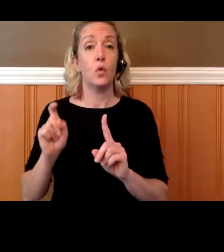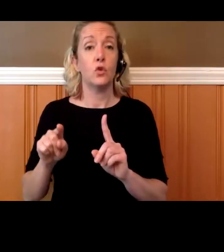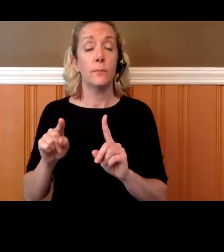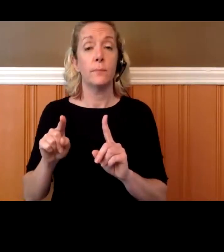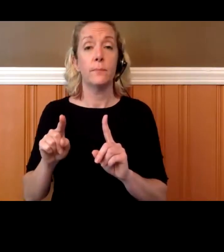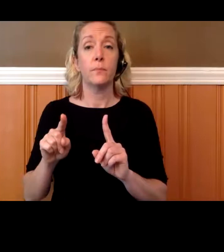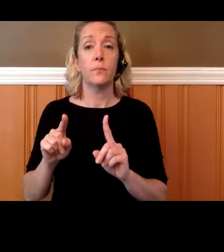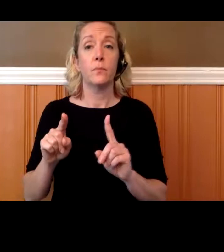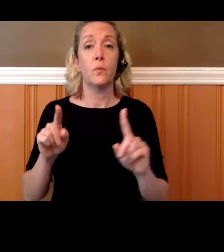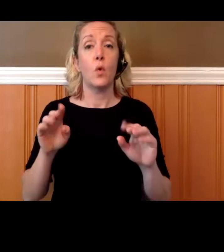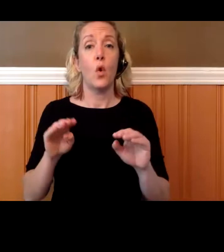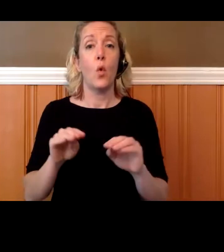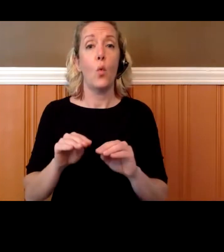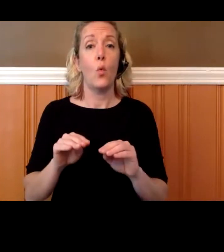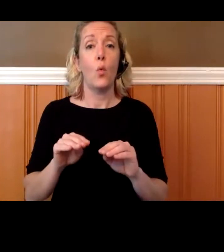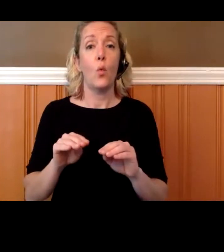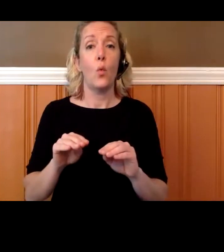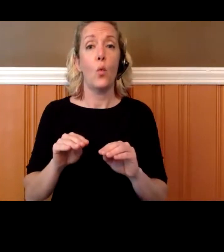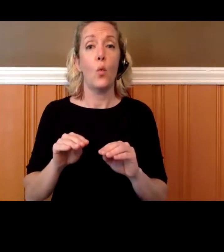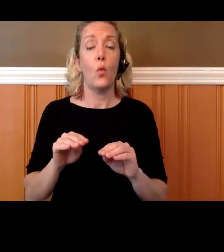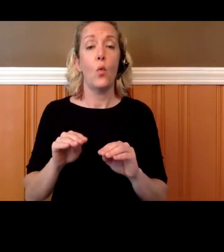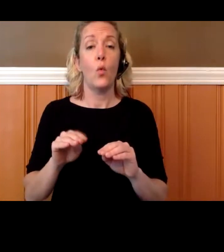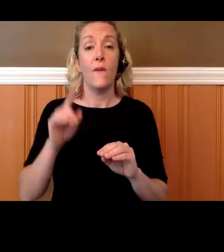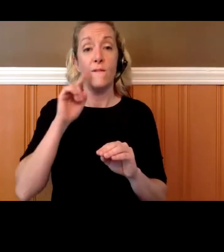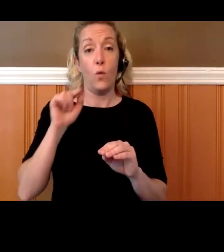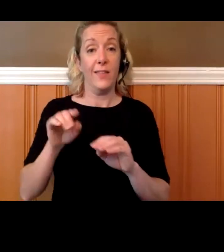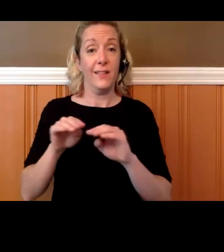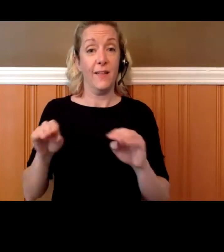says, what level of cognitive abilities is required for this level